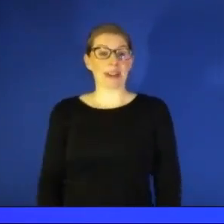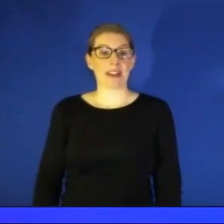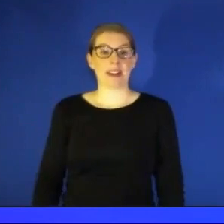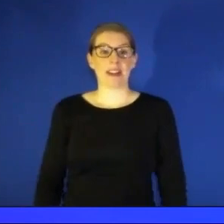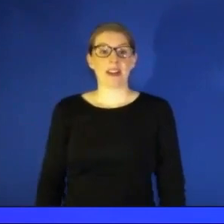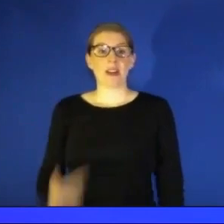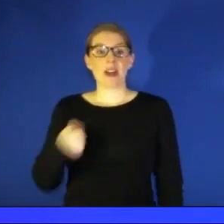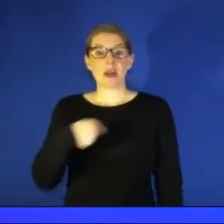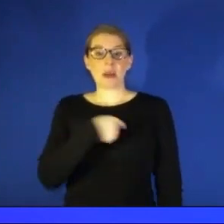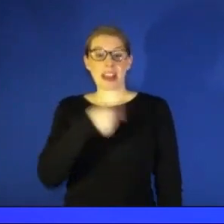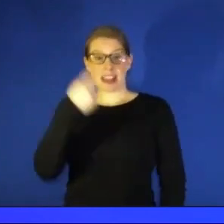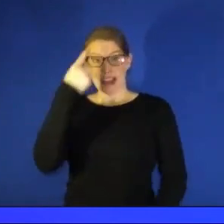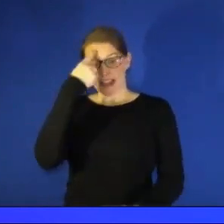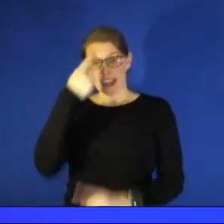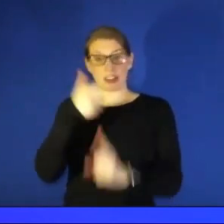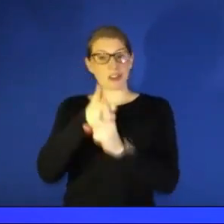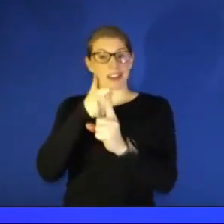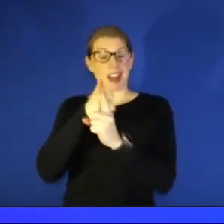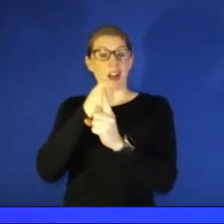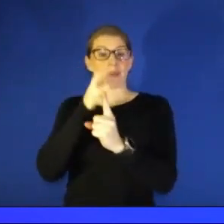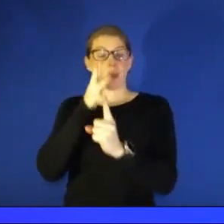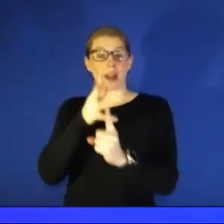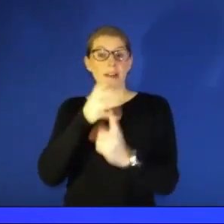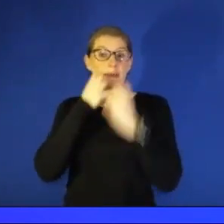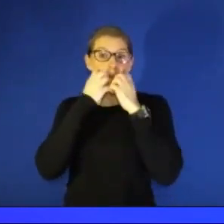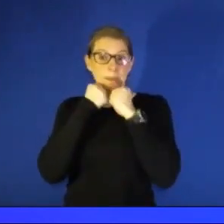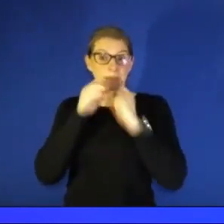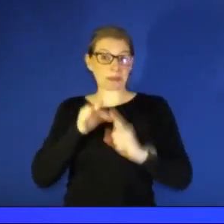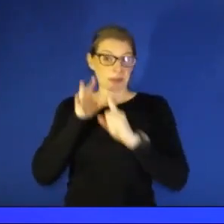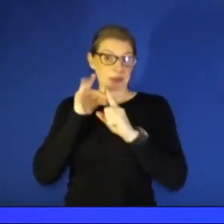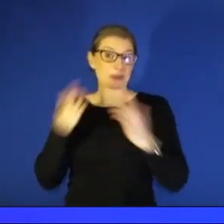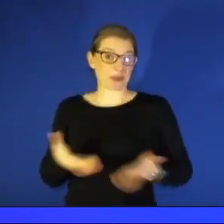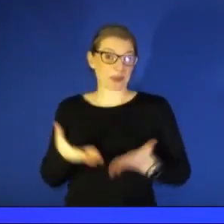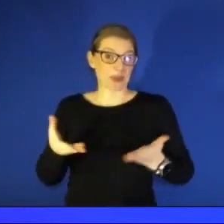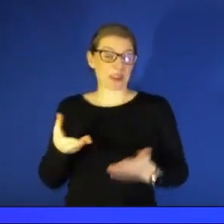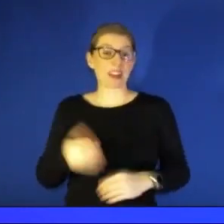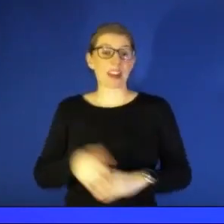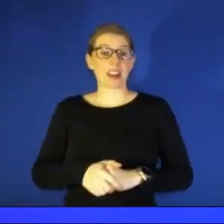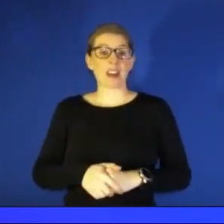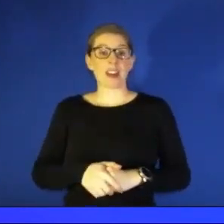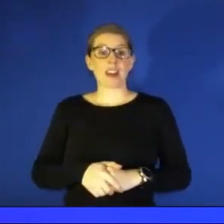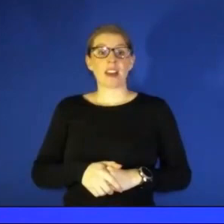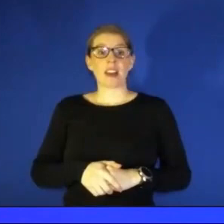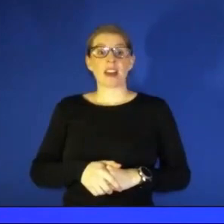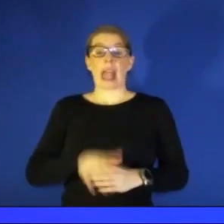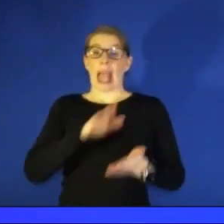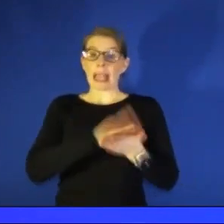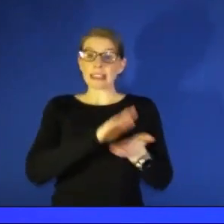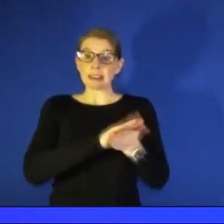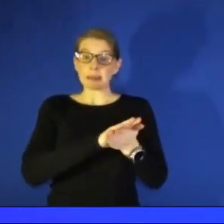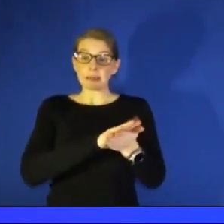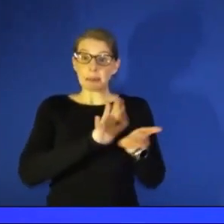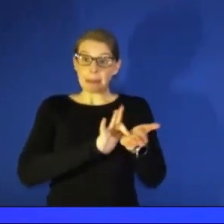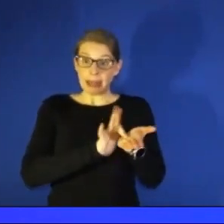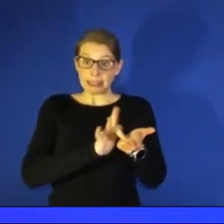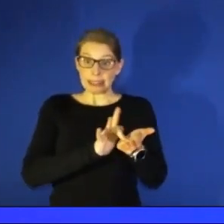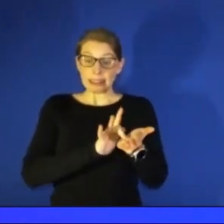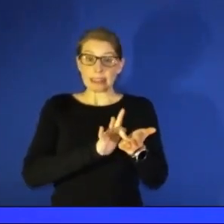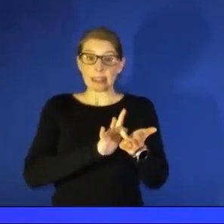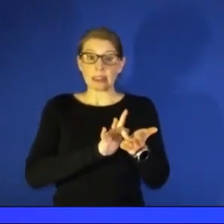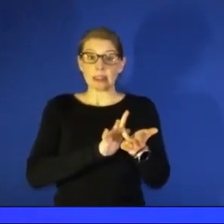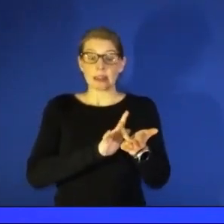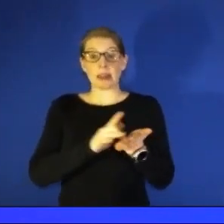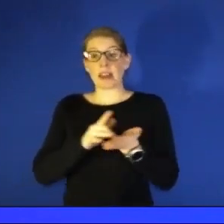that you will find it to be a very special place, as Rachel mentioned. If you love academic medicine, doing things that maybe aren't done at